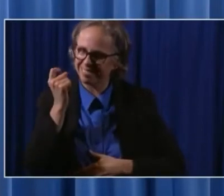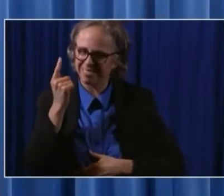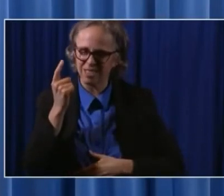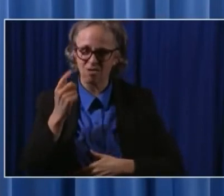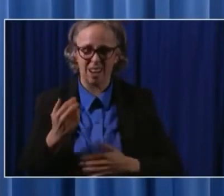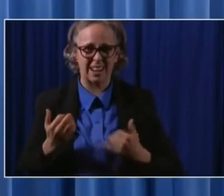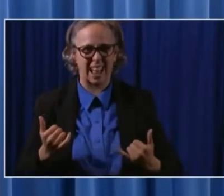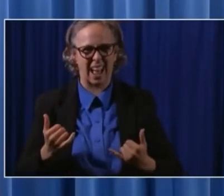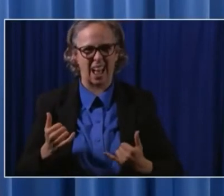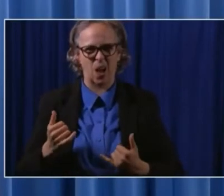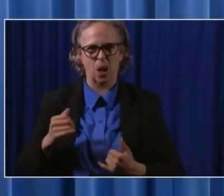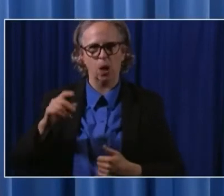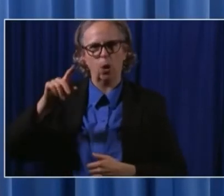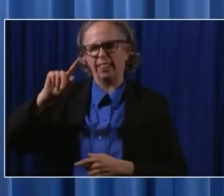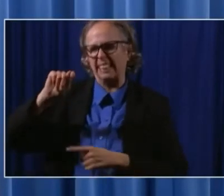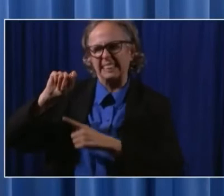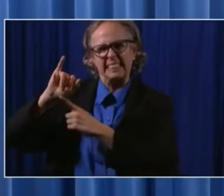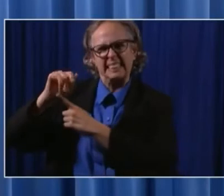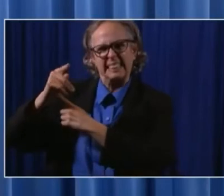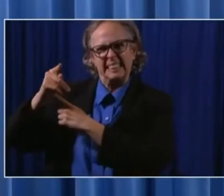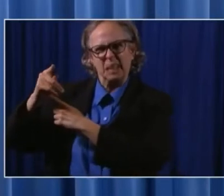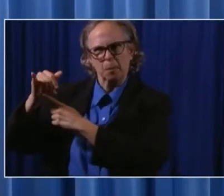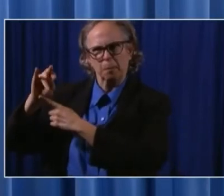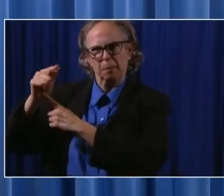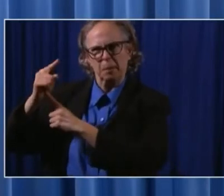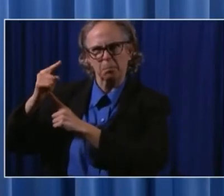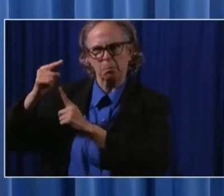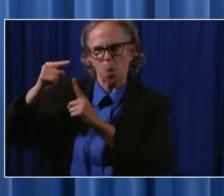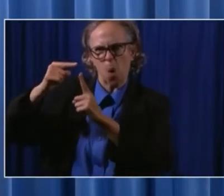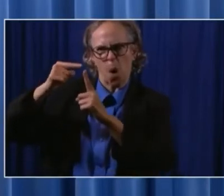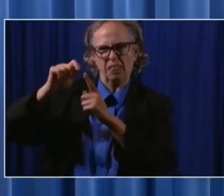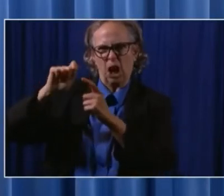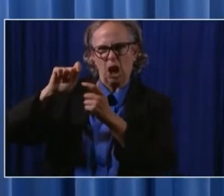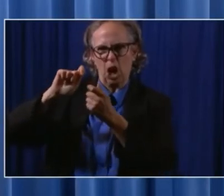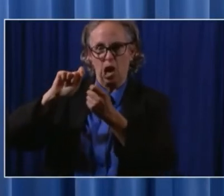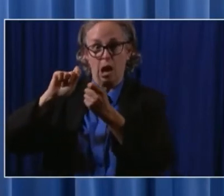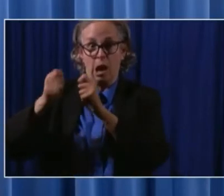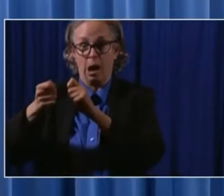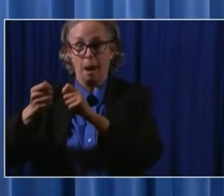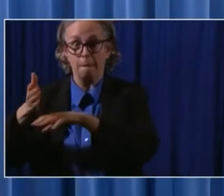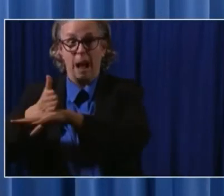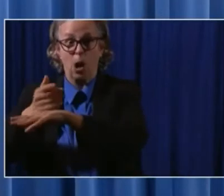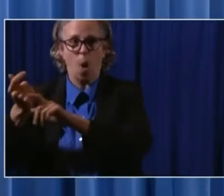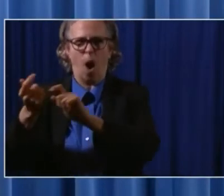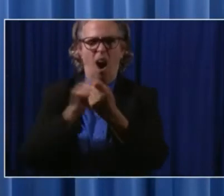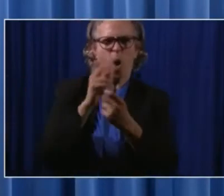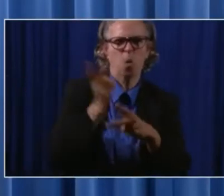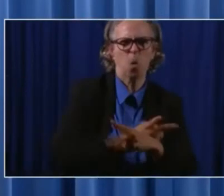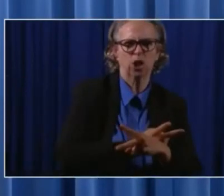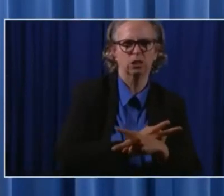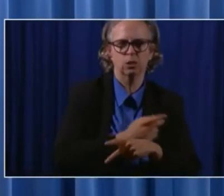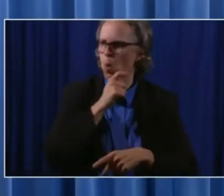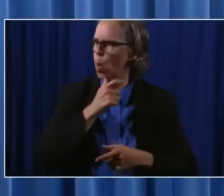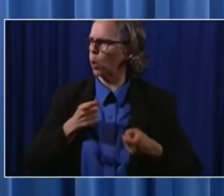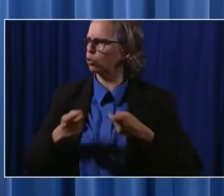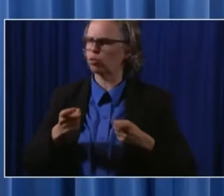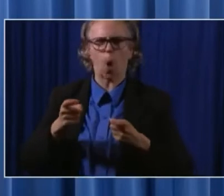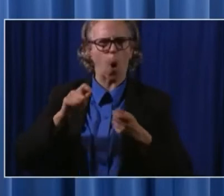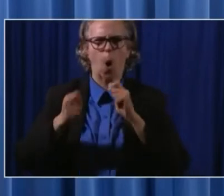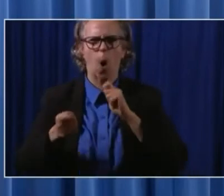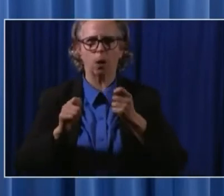could go either way. And so we have it within our control about whether,